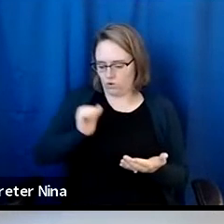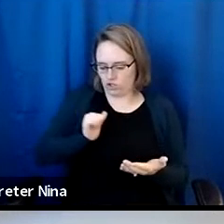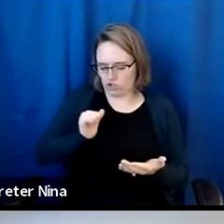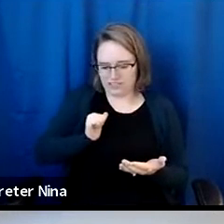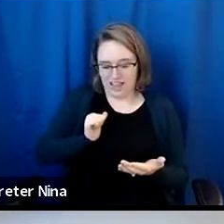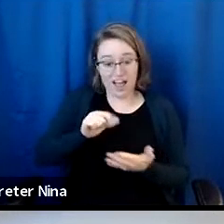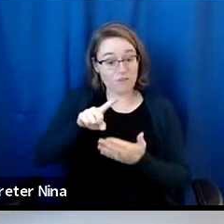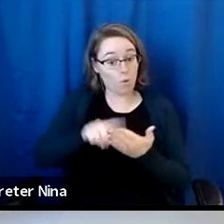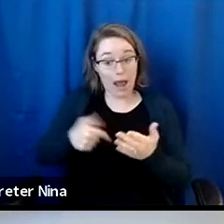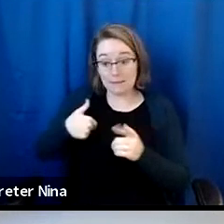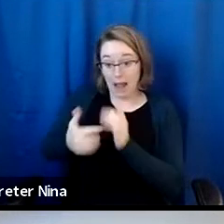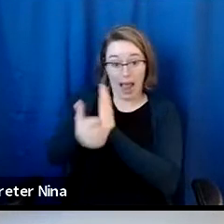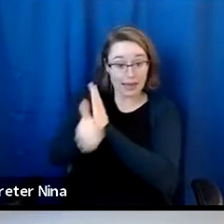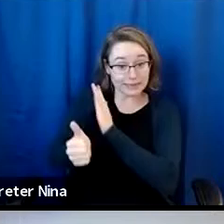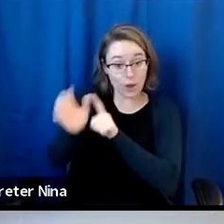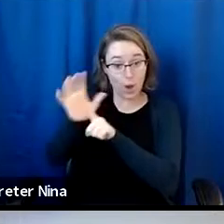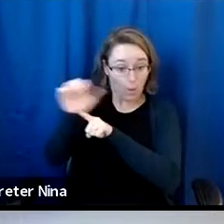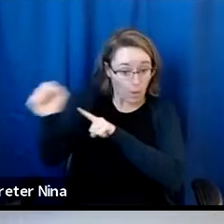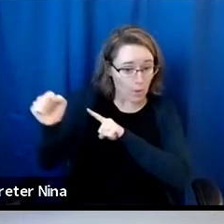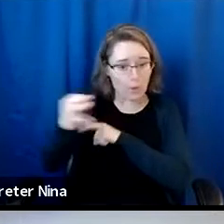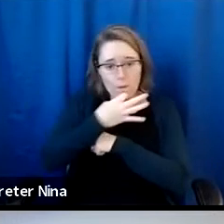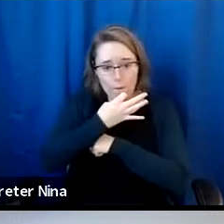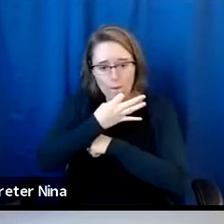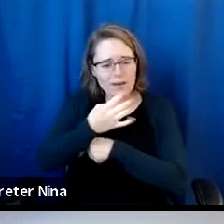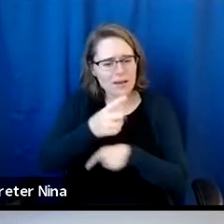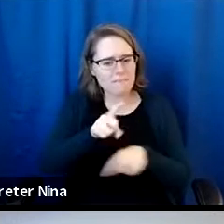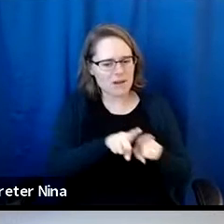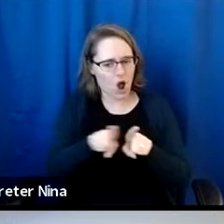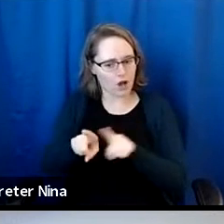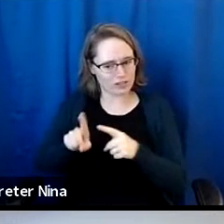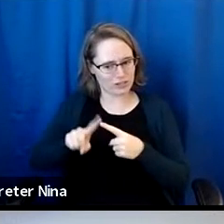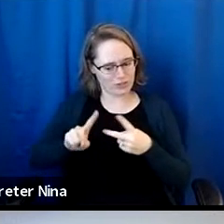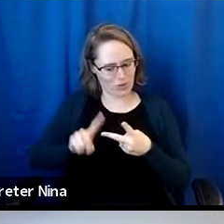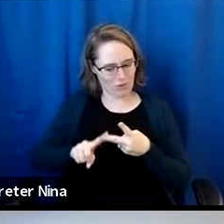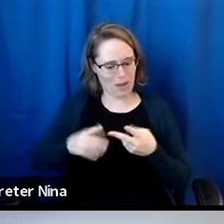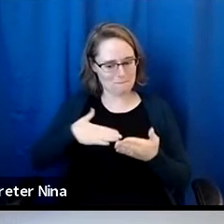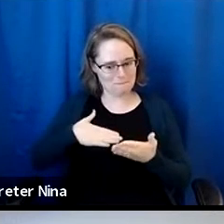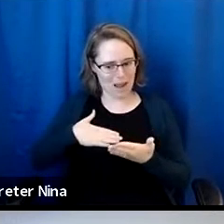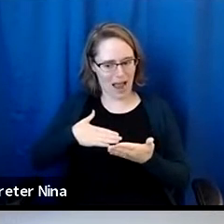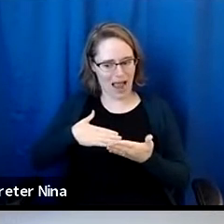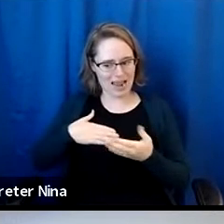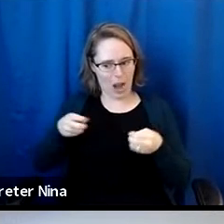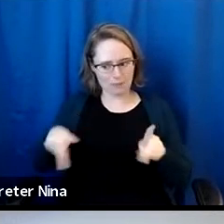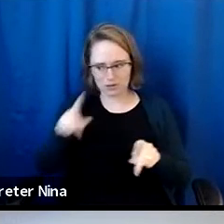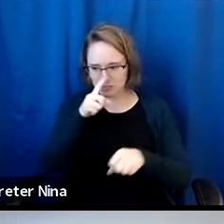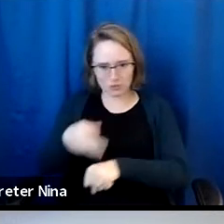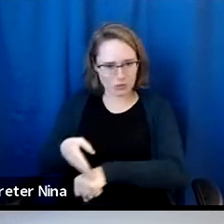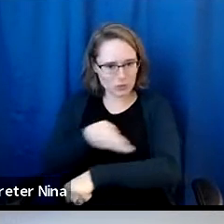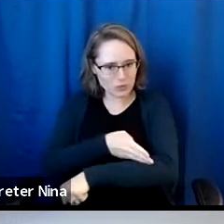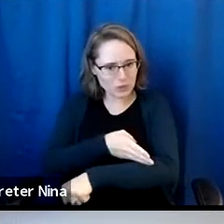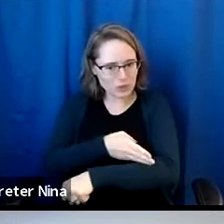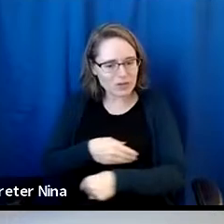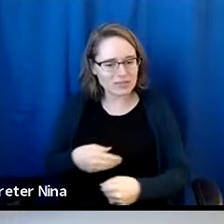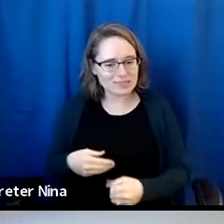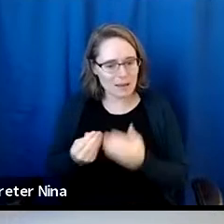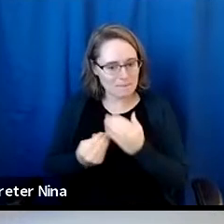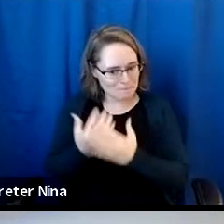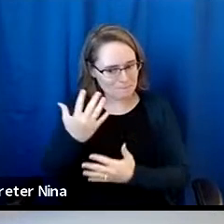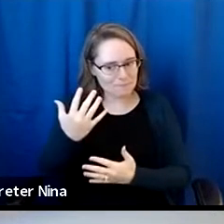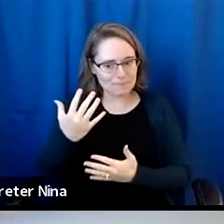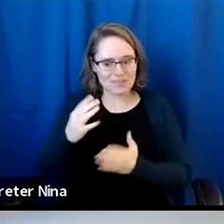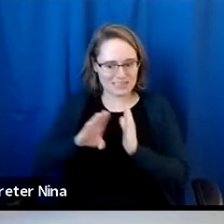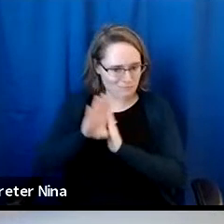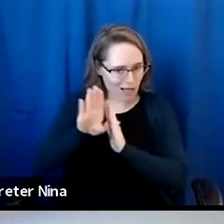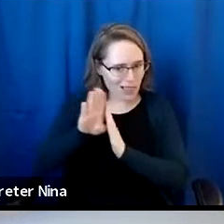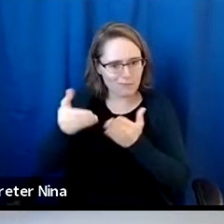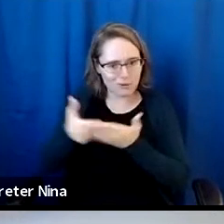at and what you are a master at, but where you have room, where there are opportunities for you to grow and build your capacity.